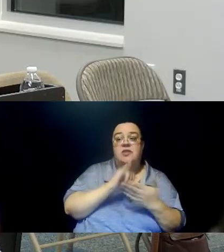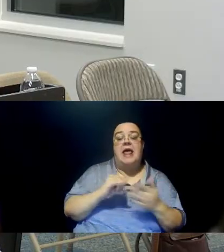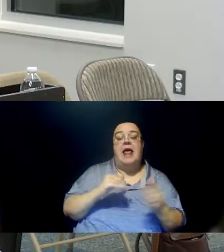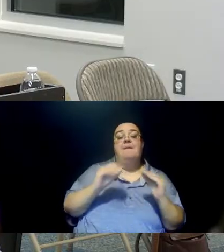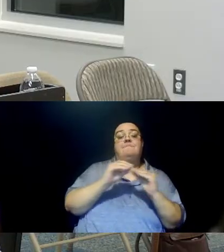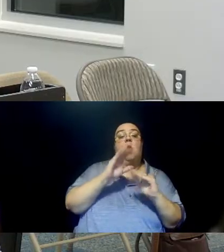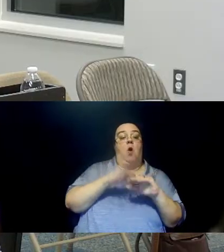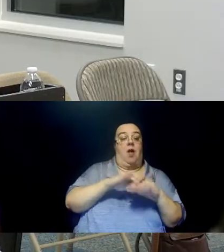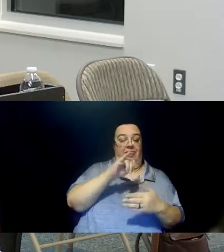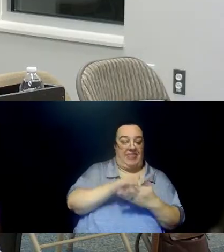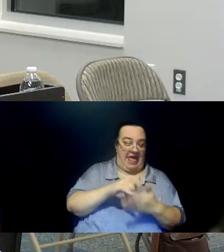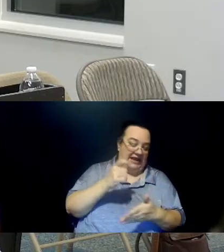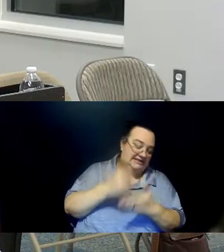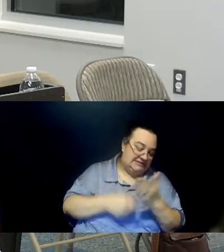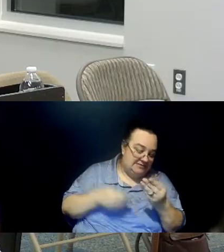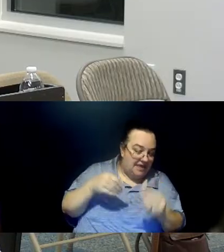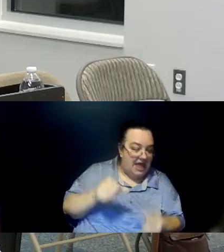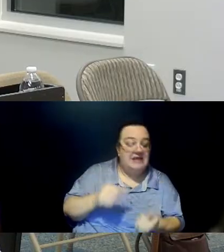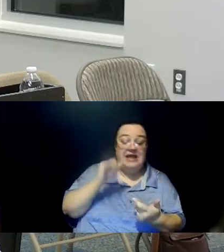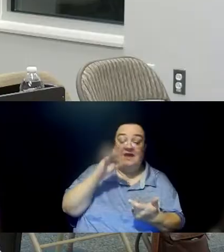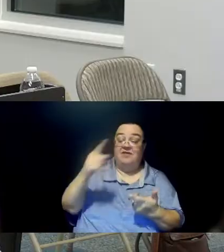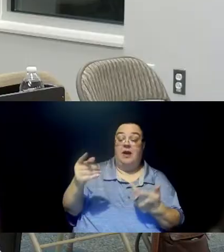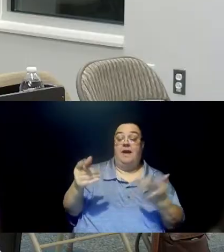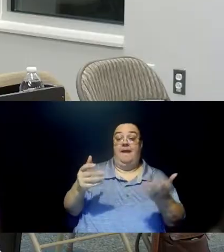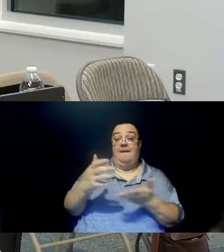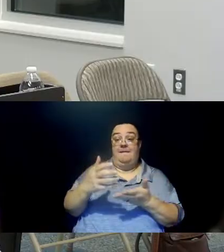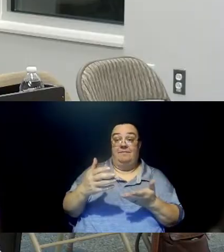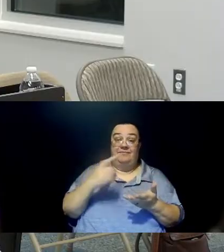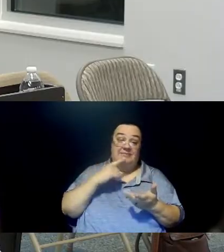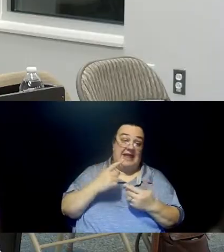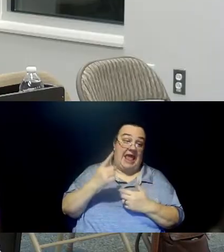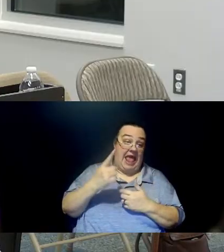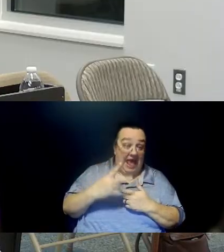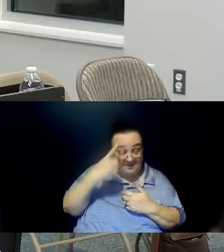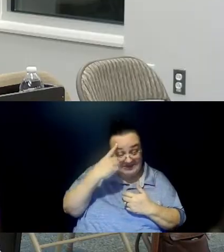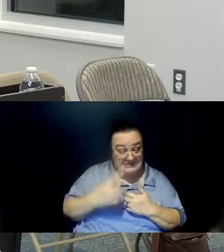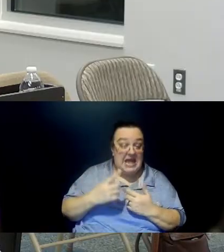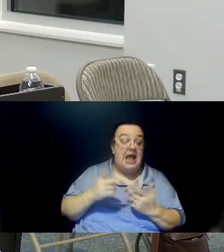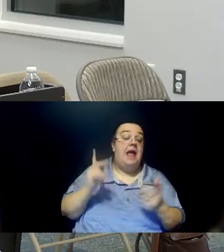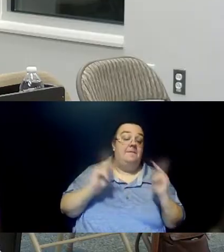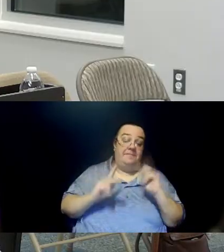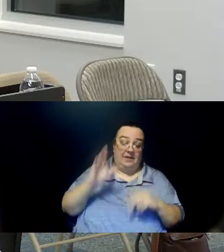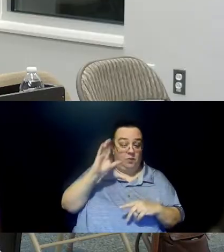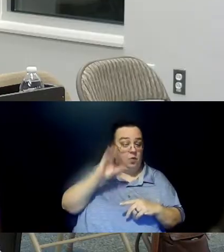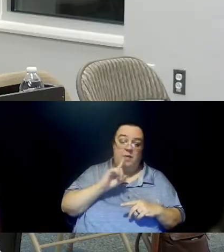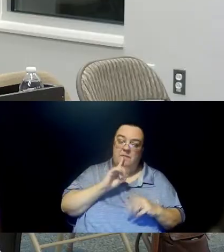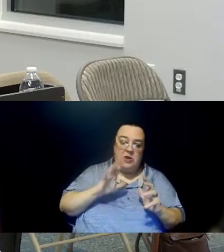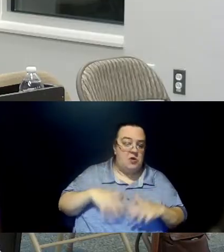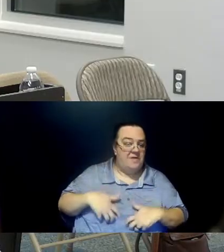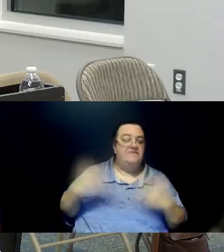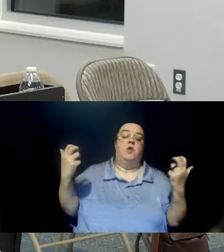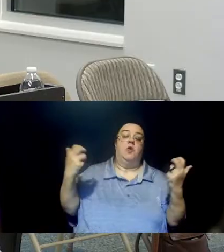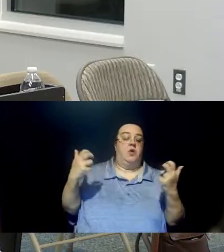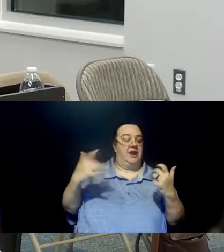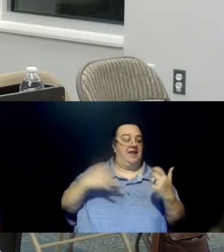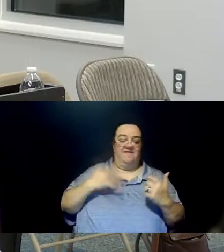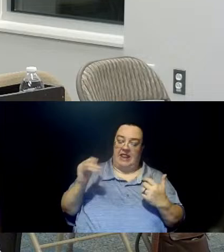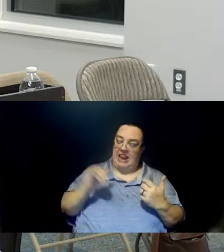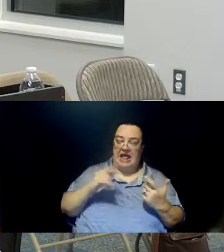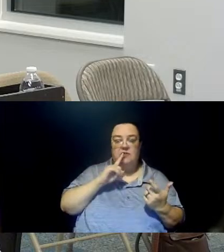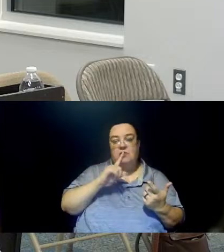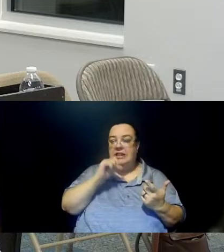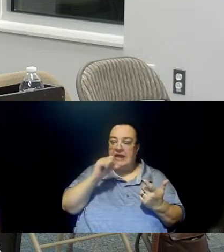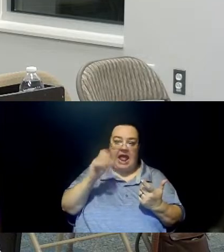expense. If you're bringing it in at half a cent, people are just going to be infuriated and feel that they haven't been heard.